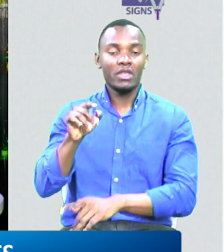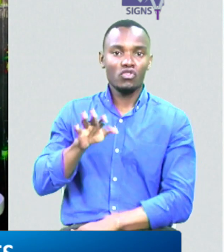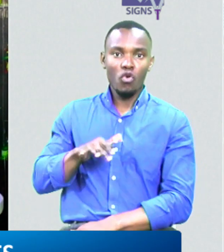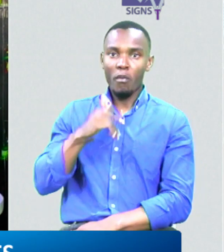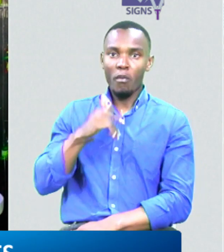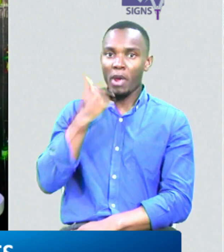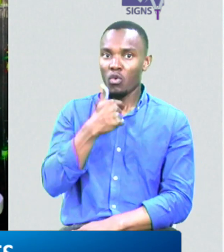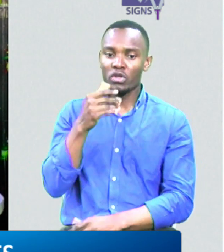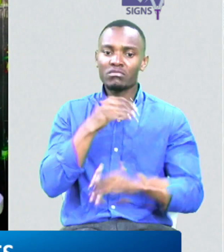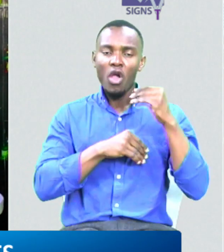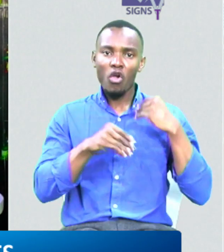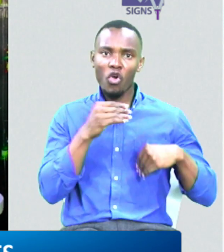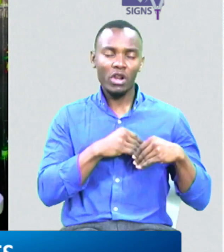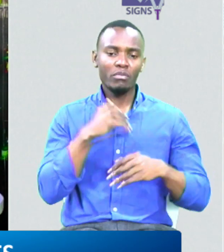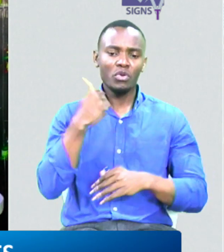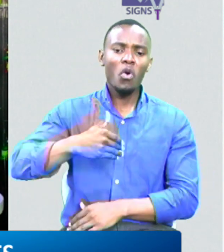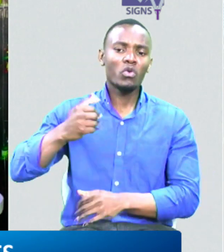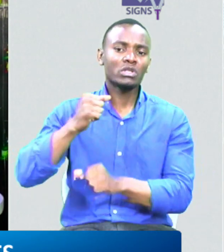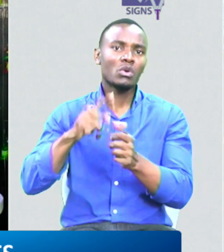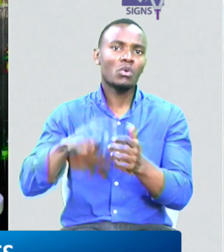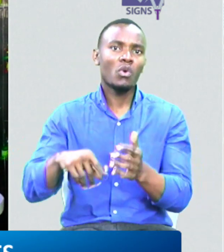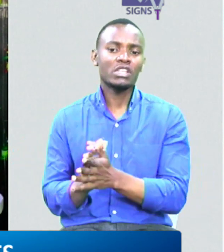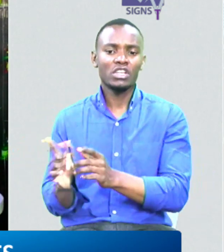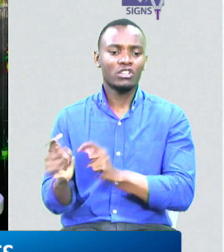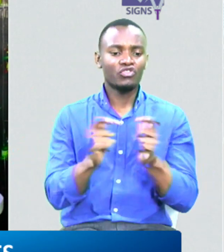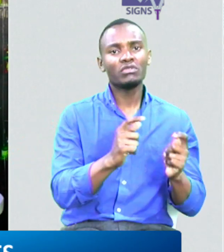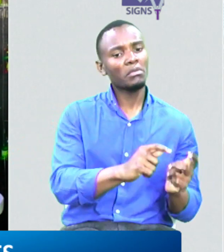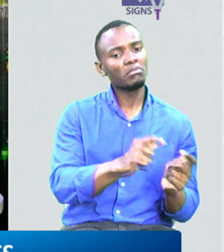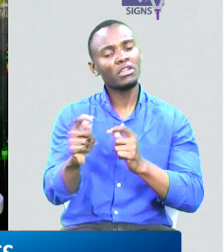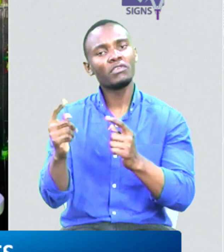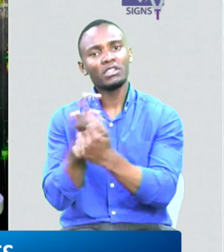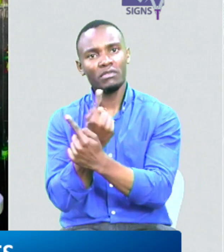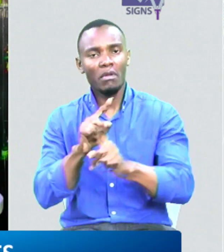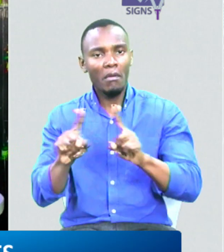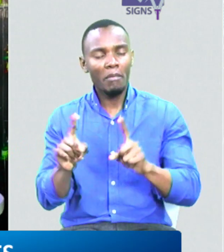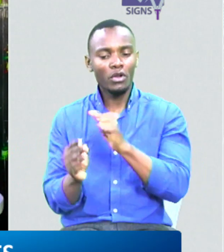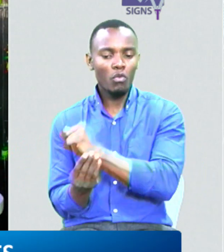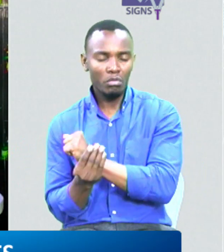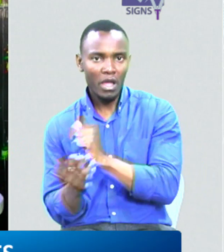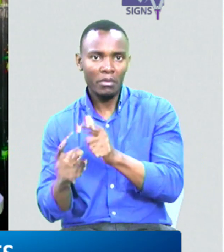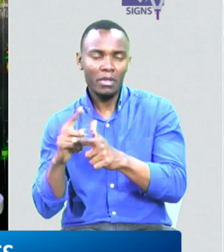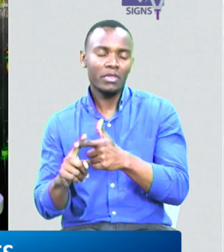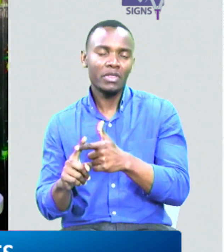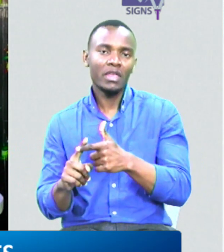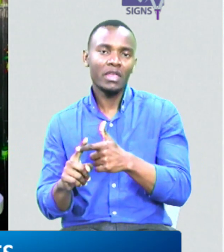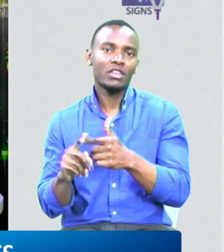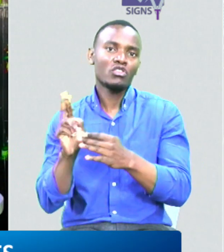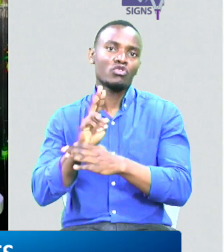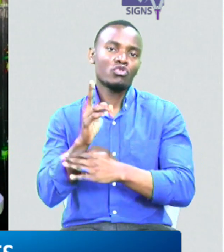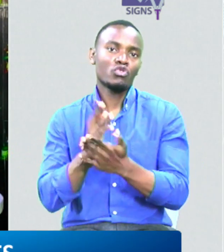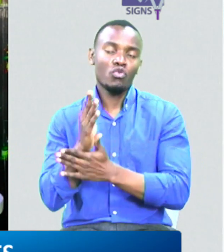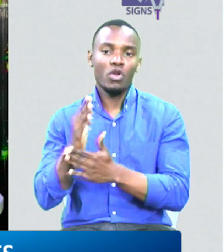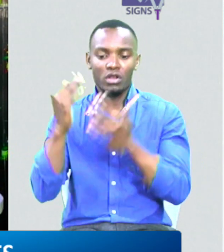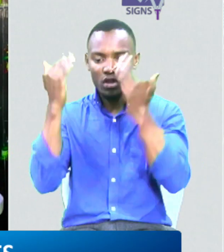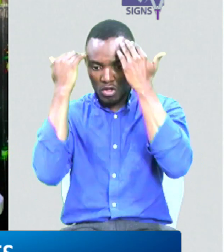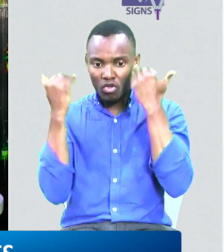ministry was procedurally laid off in May this year. And President Ruto, during the signing of performance contracts by